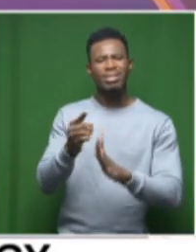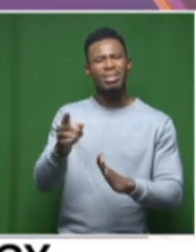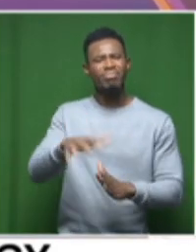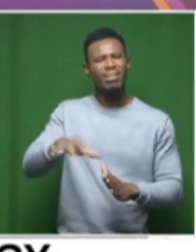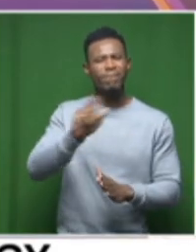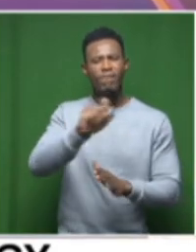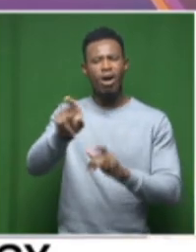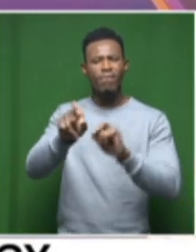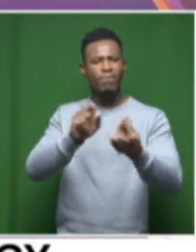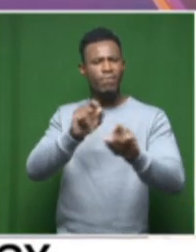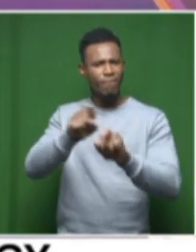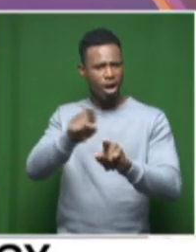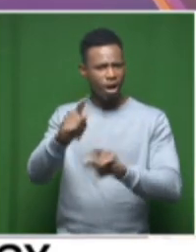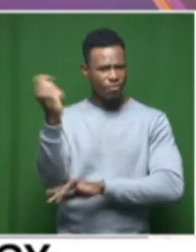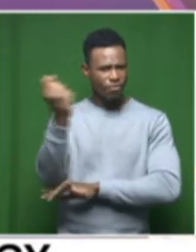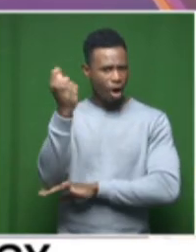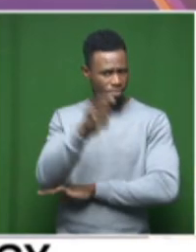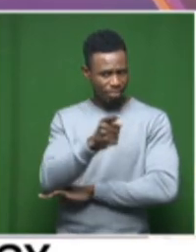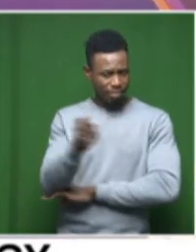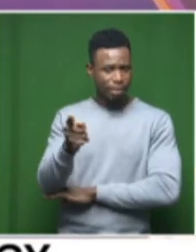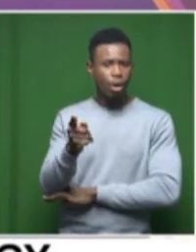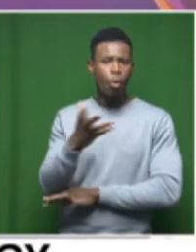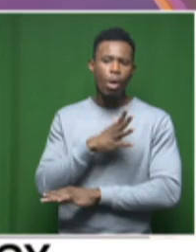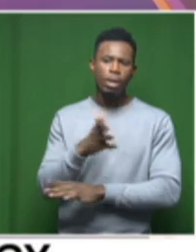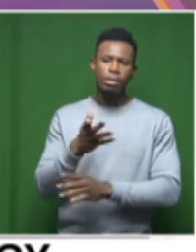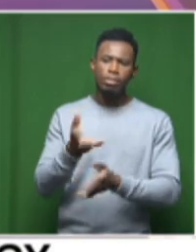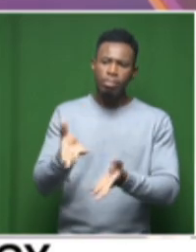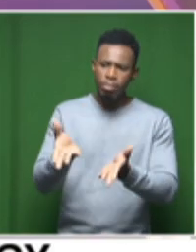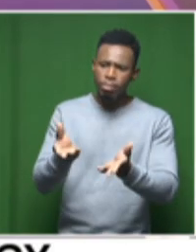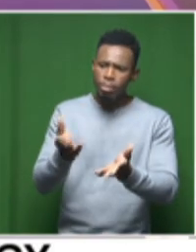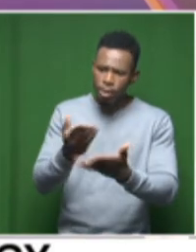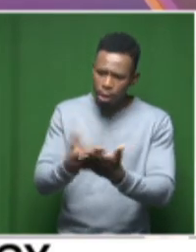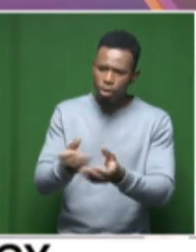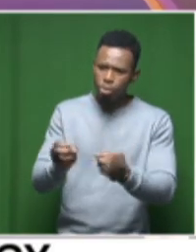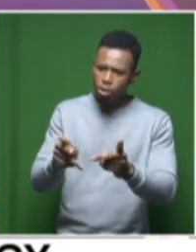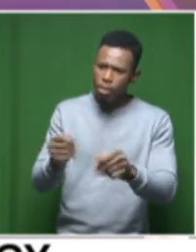and to create employment. With that, it's back to you in studio.